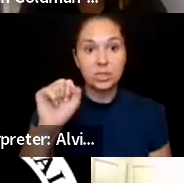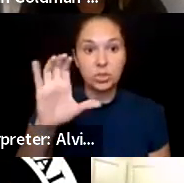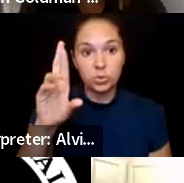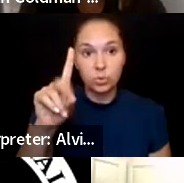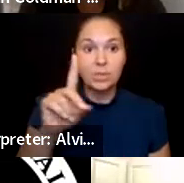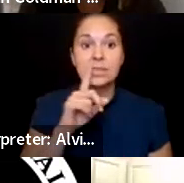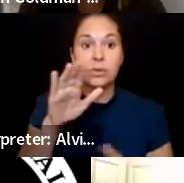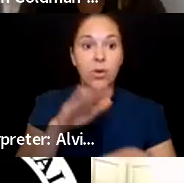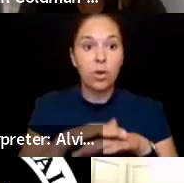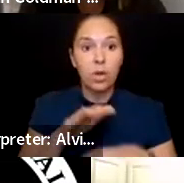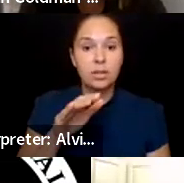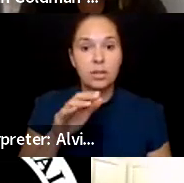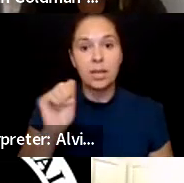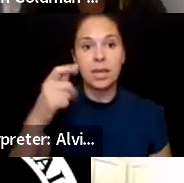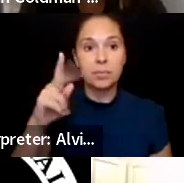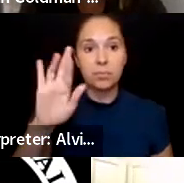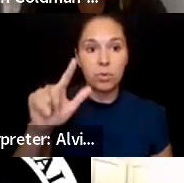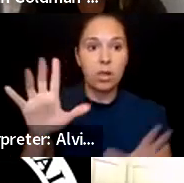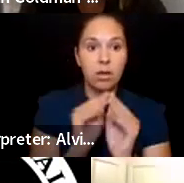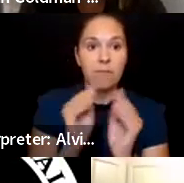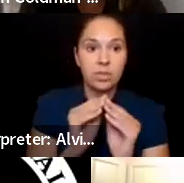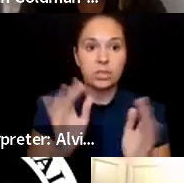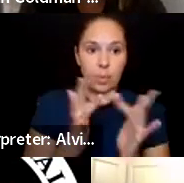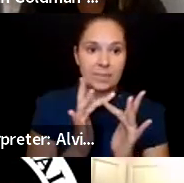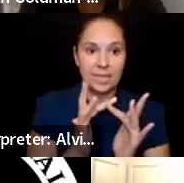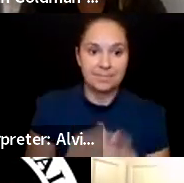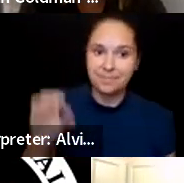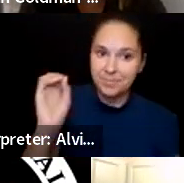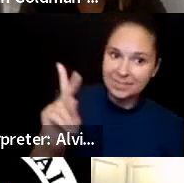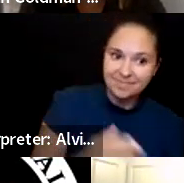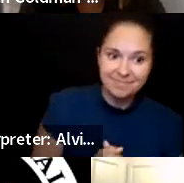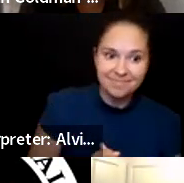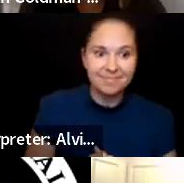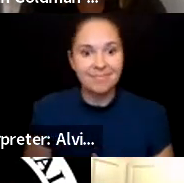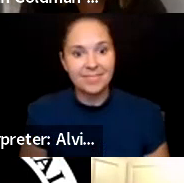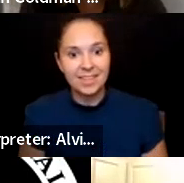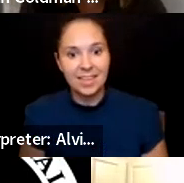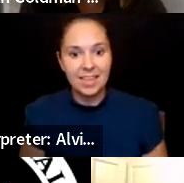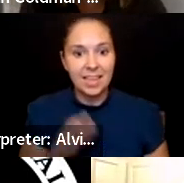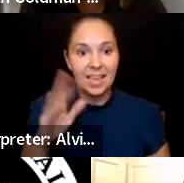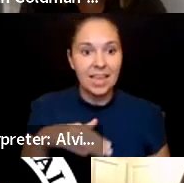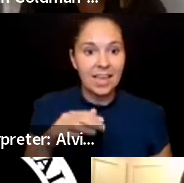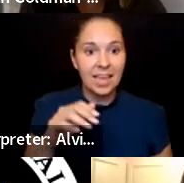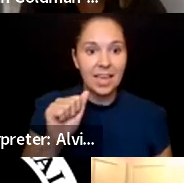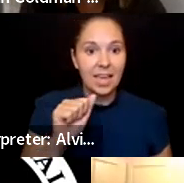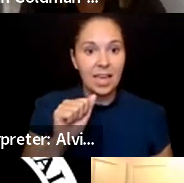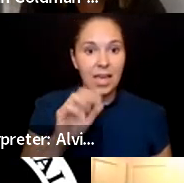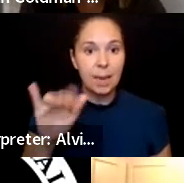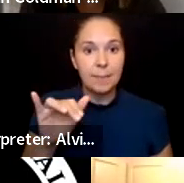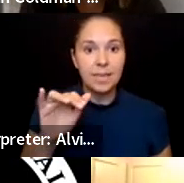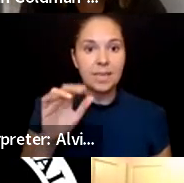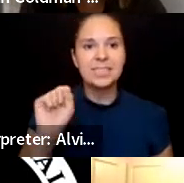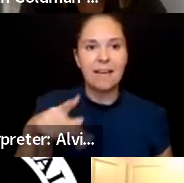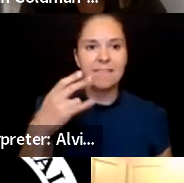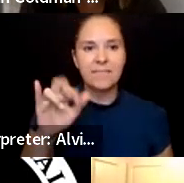on the April conference website. Okay. Hey, Abby, Awesome. can you make a, Got it,